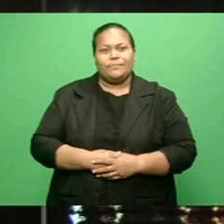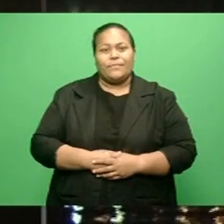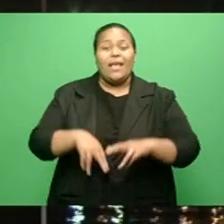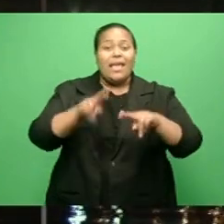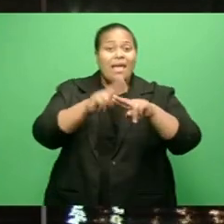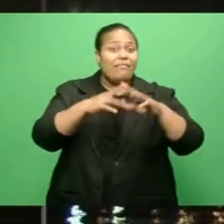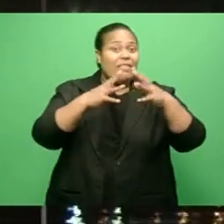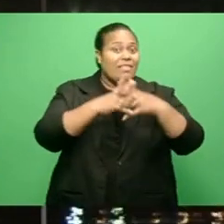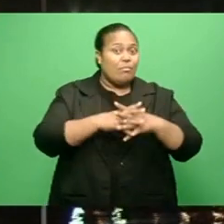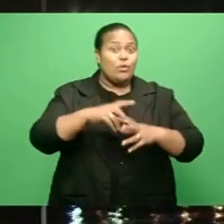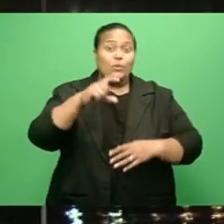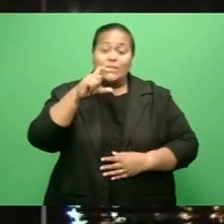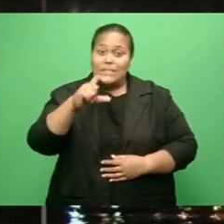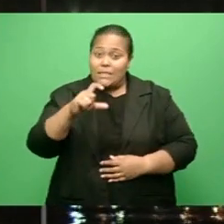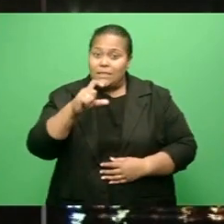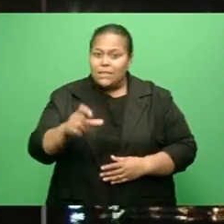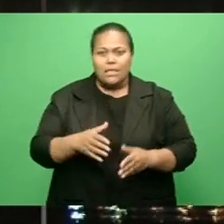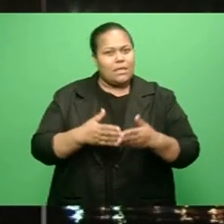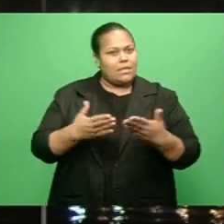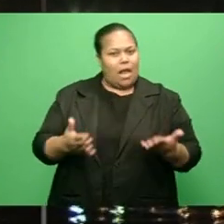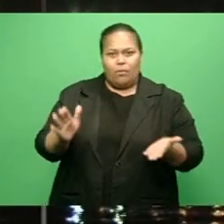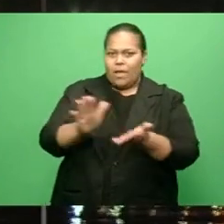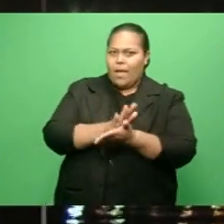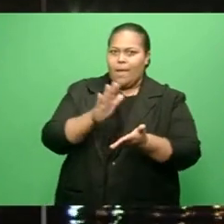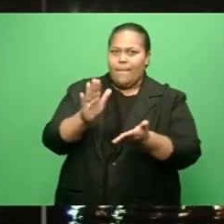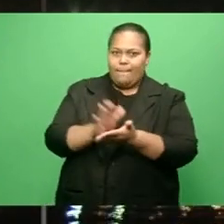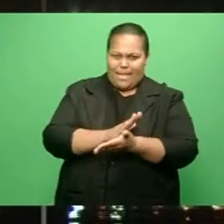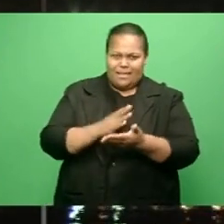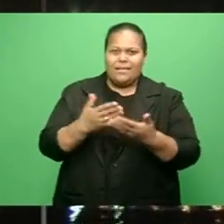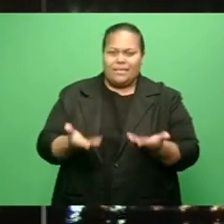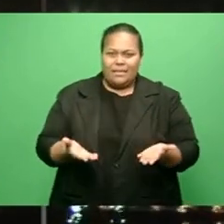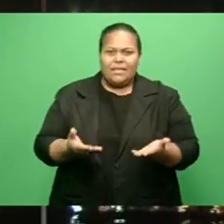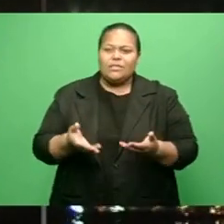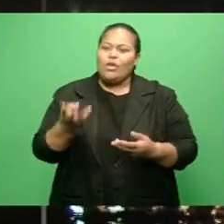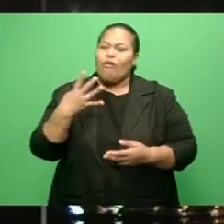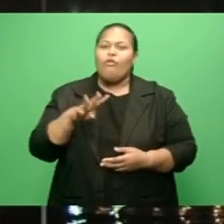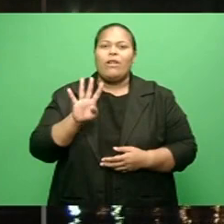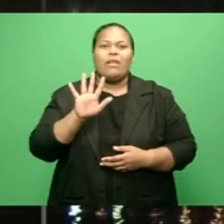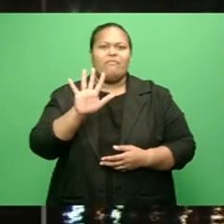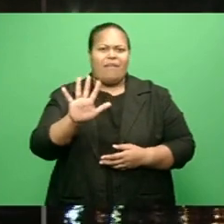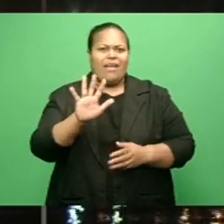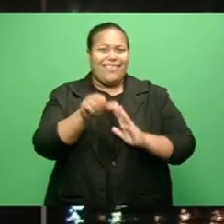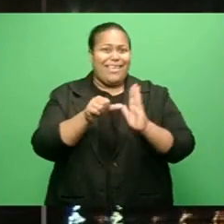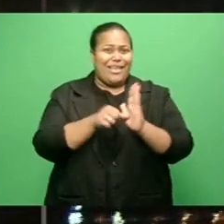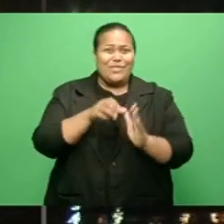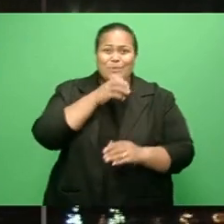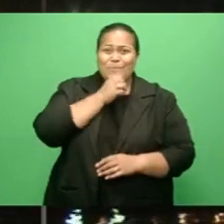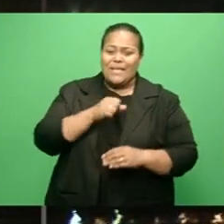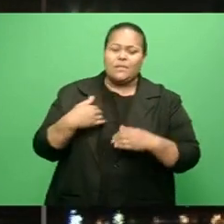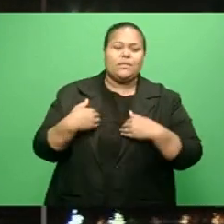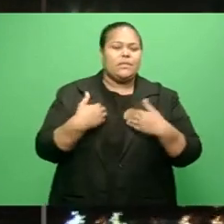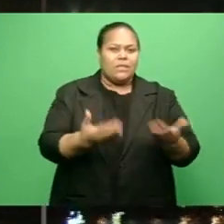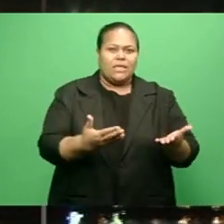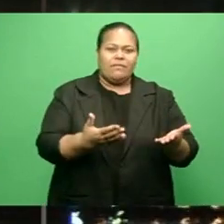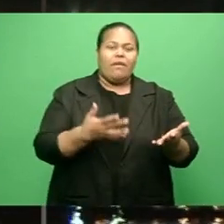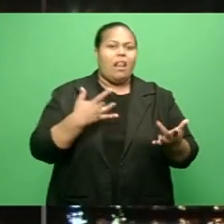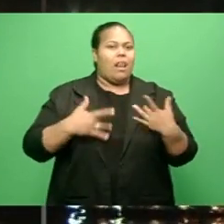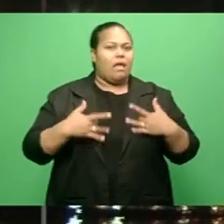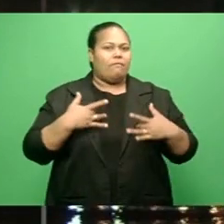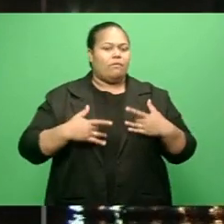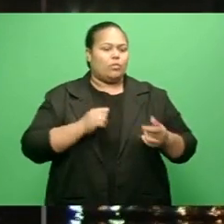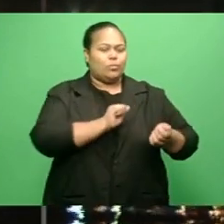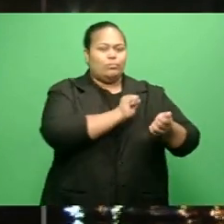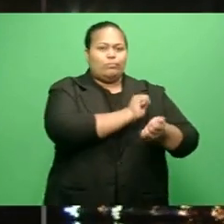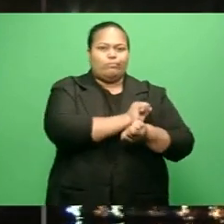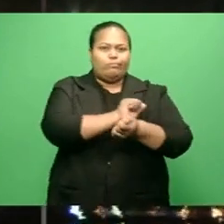has welcomed the second highest rape sentence handed to a 45-year-old man earlier this week. The man was sentenced to life